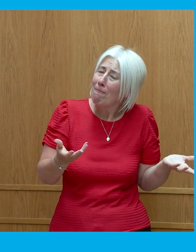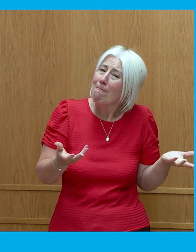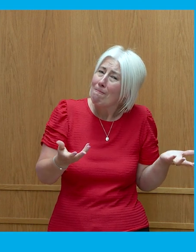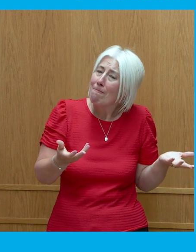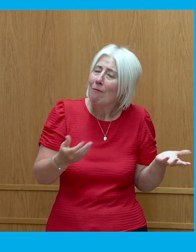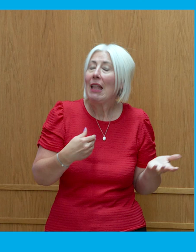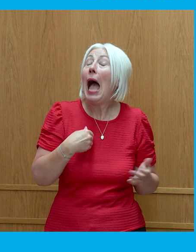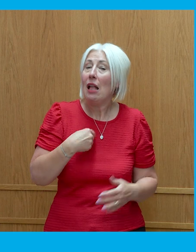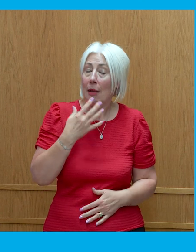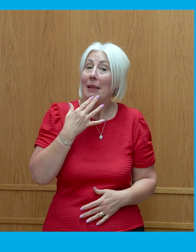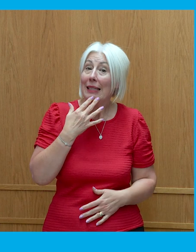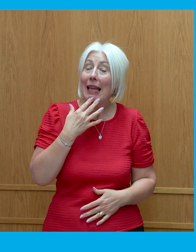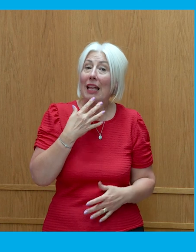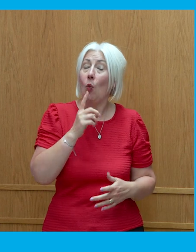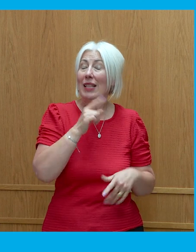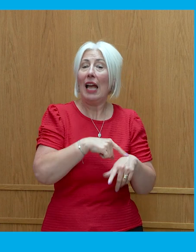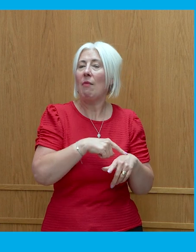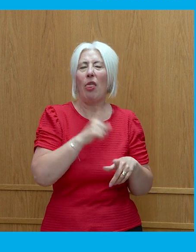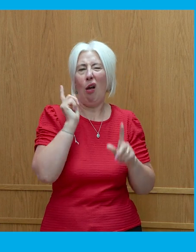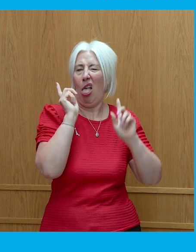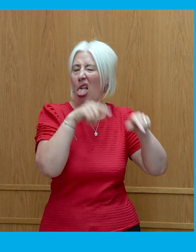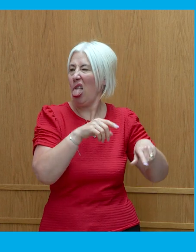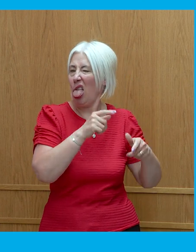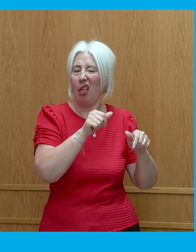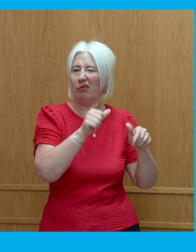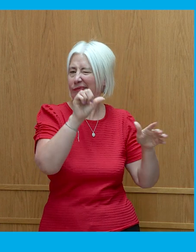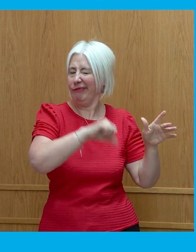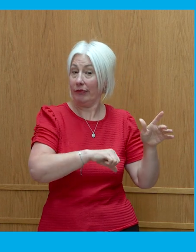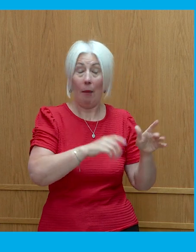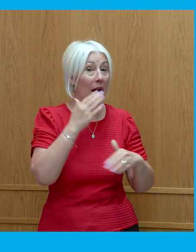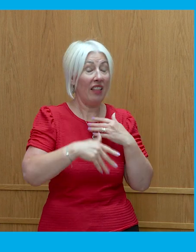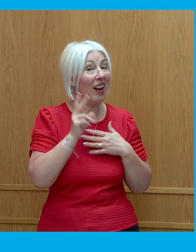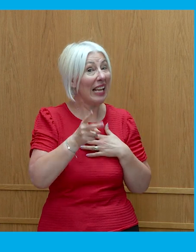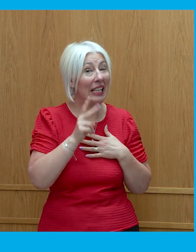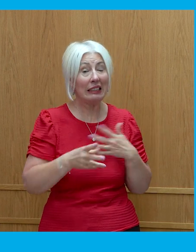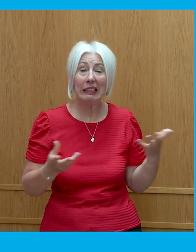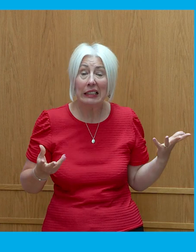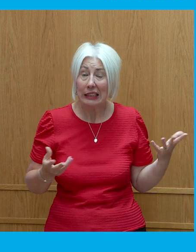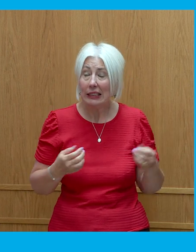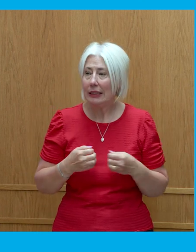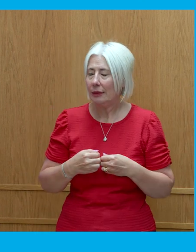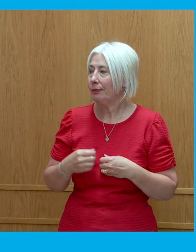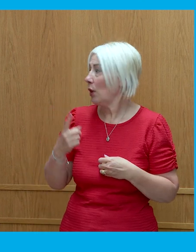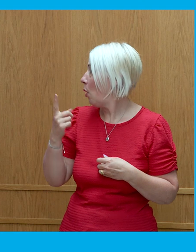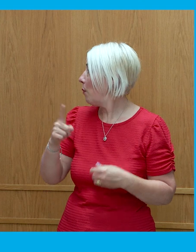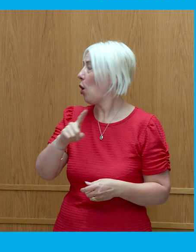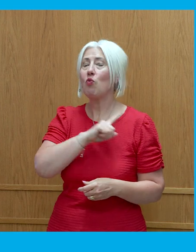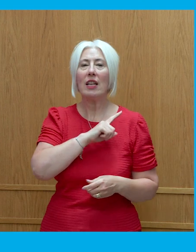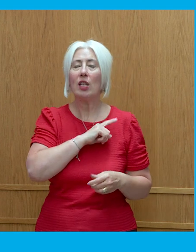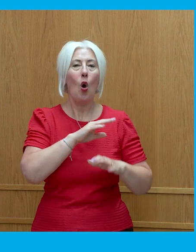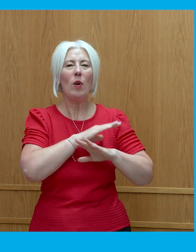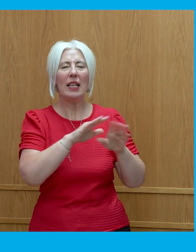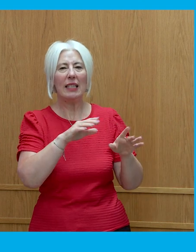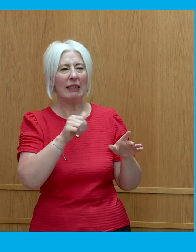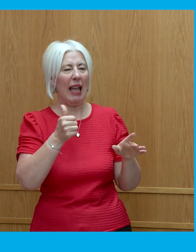I made the mistake of underestimating him once. Never again. So I think one of the reasons why we underestimated